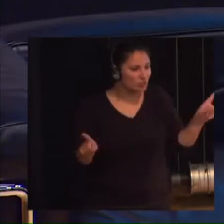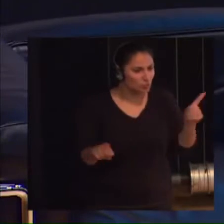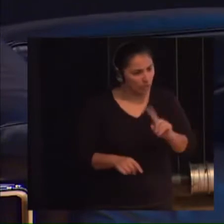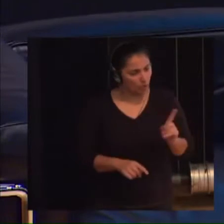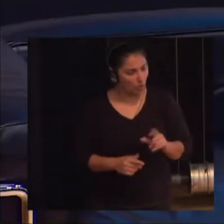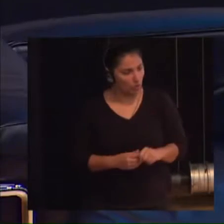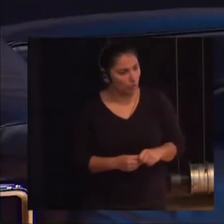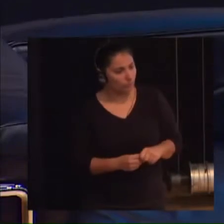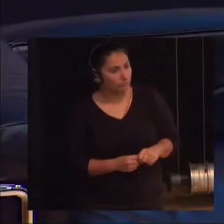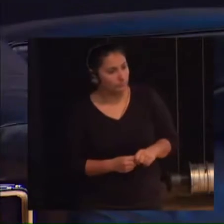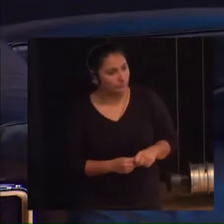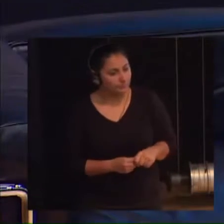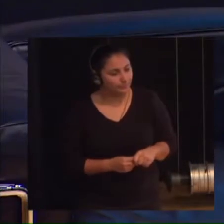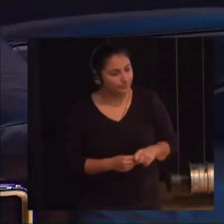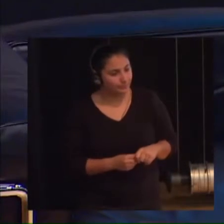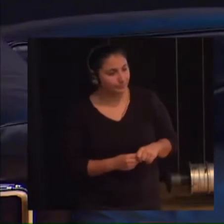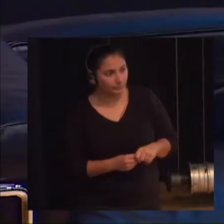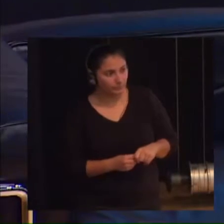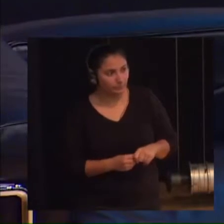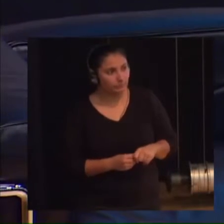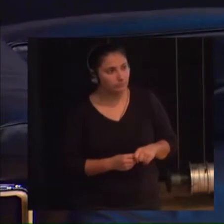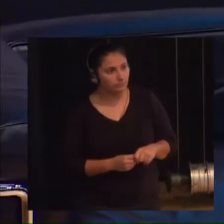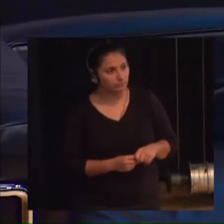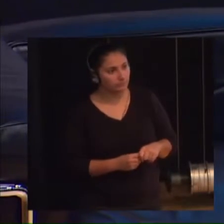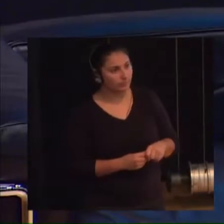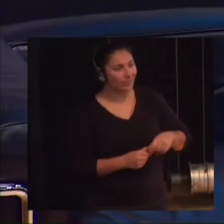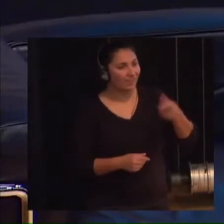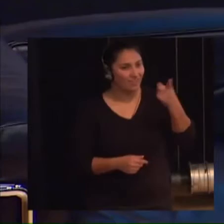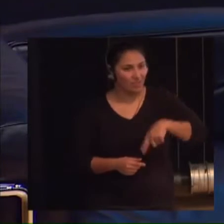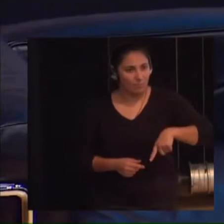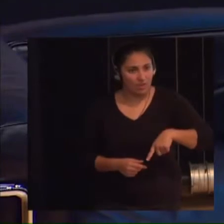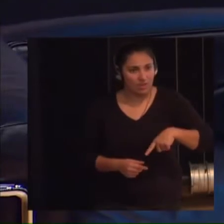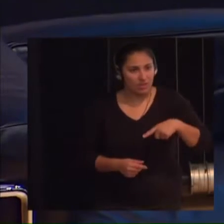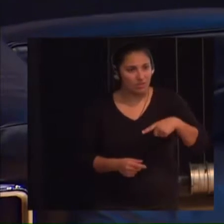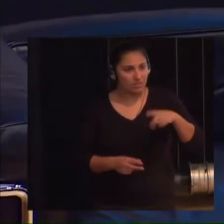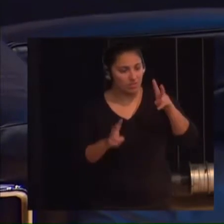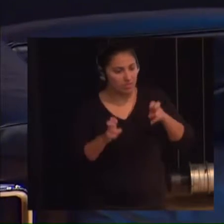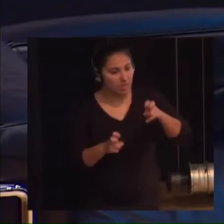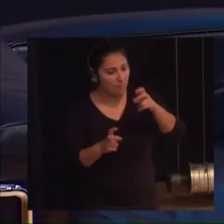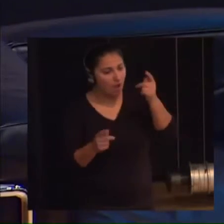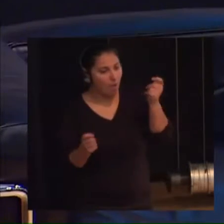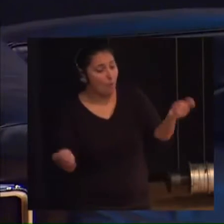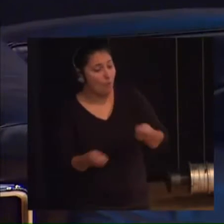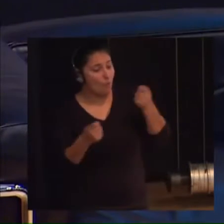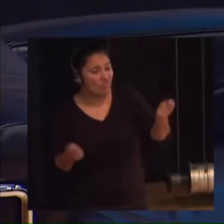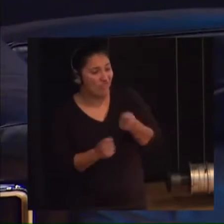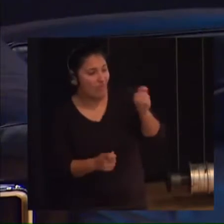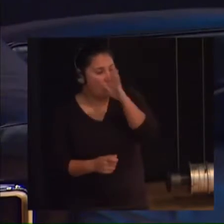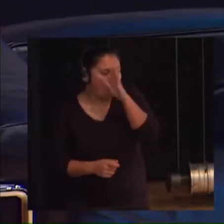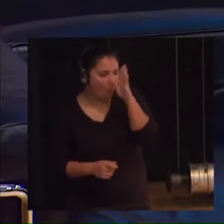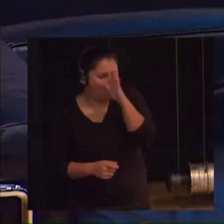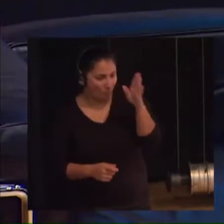and the hidden advertisements or a different... Do you have an example of where this is working